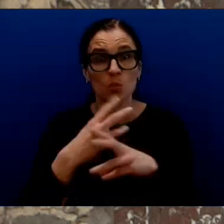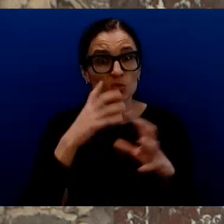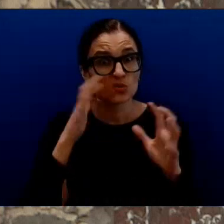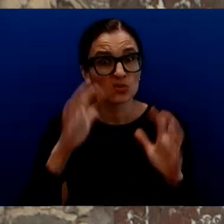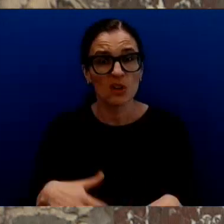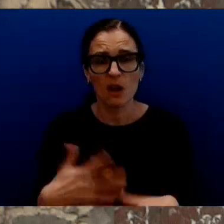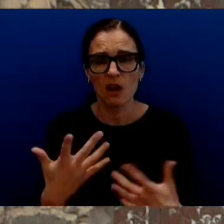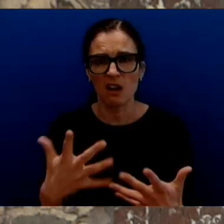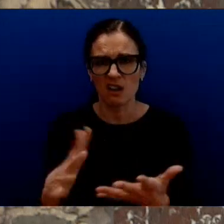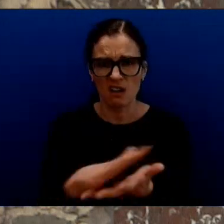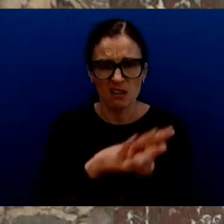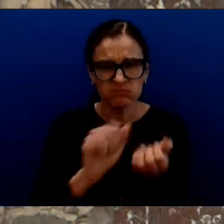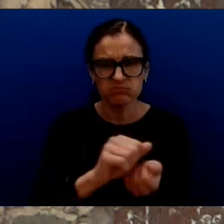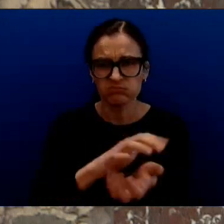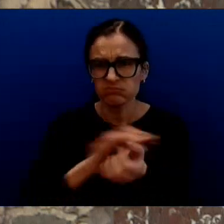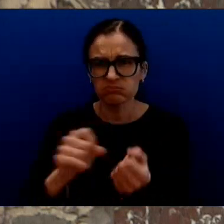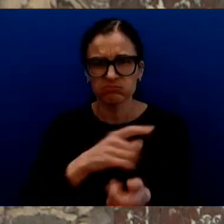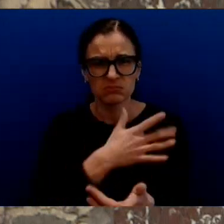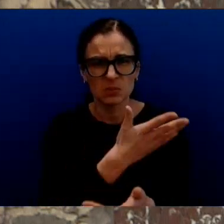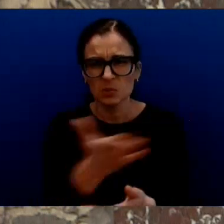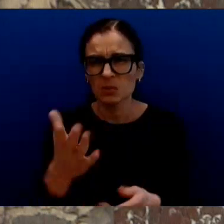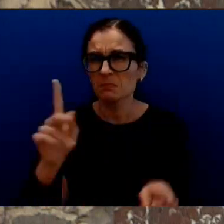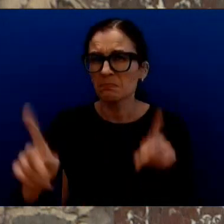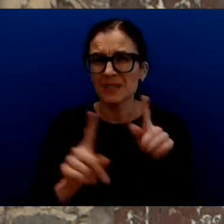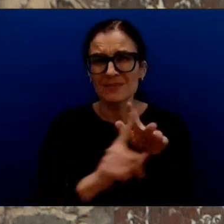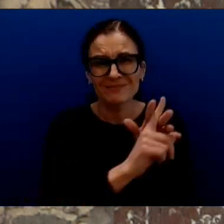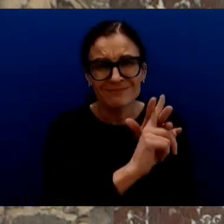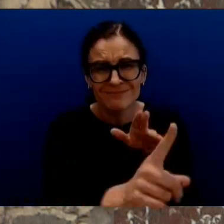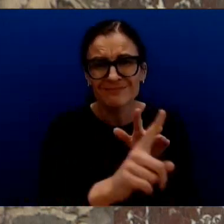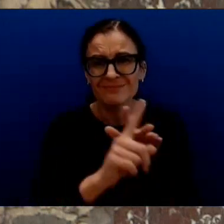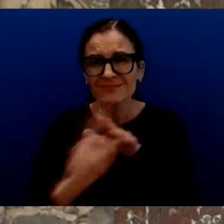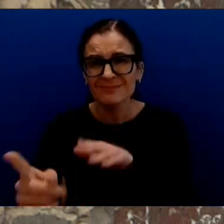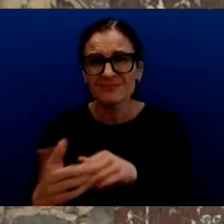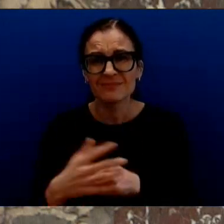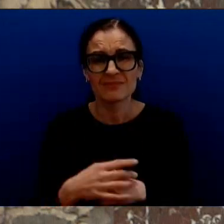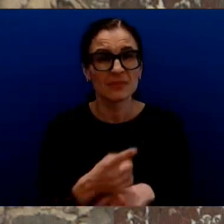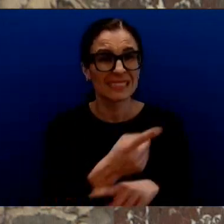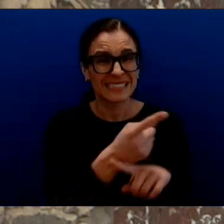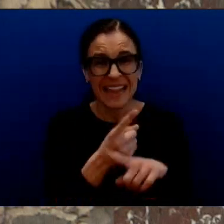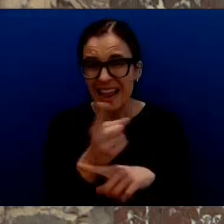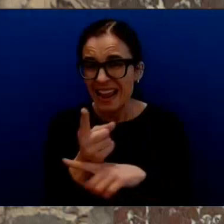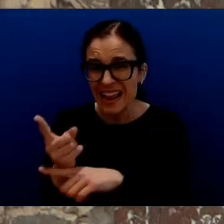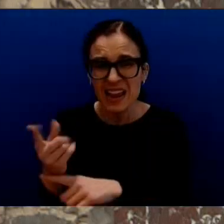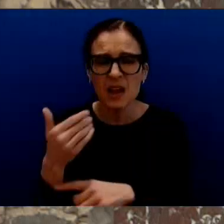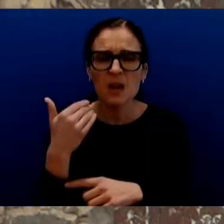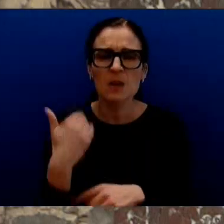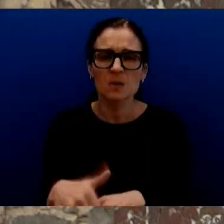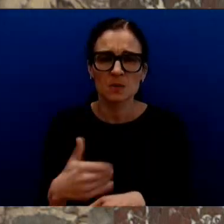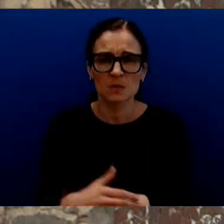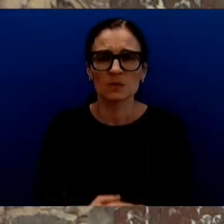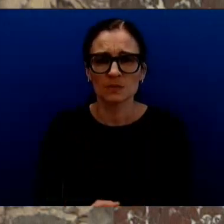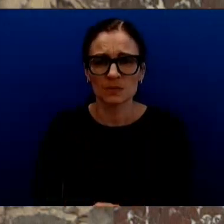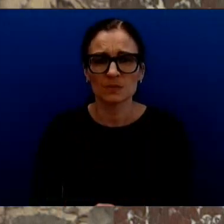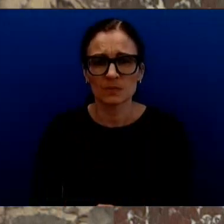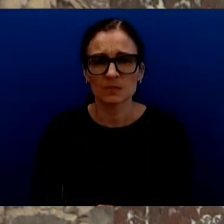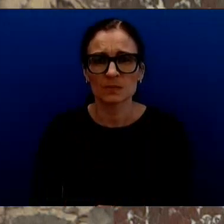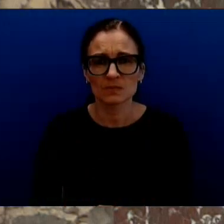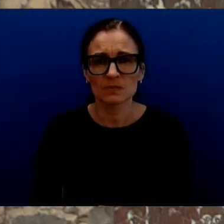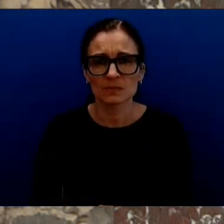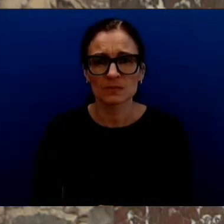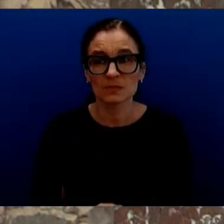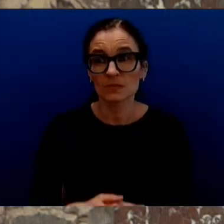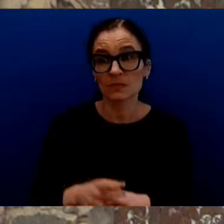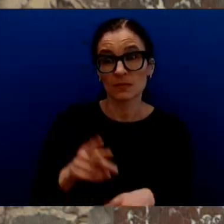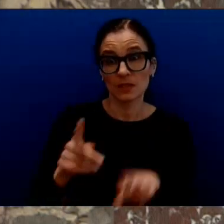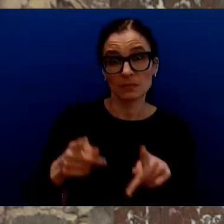bridges, tanks rolling up city streets. Those fleeing the invasion knew what a Russian occupation meant